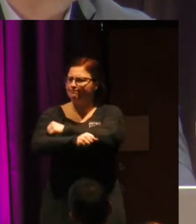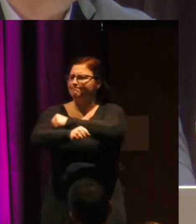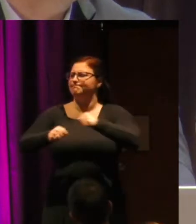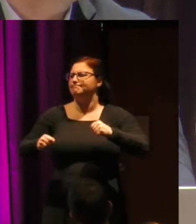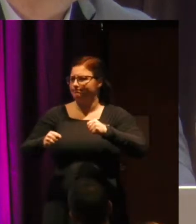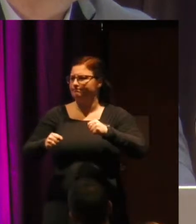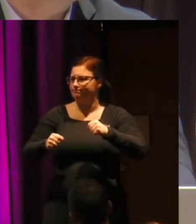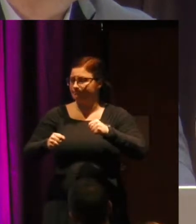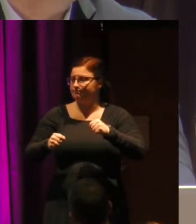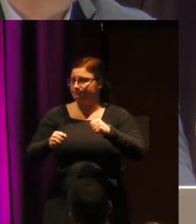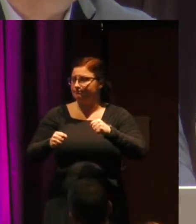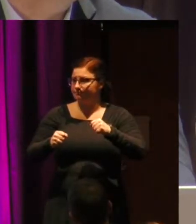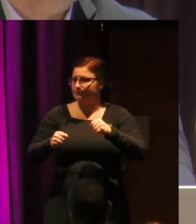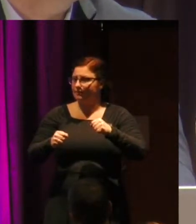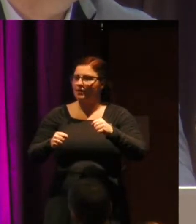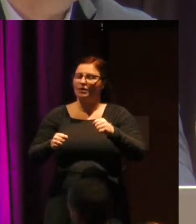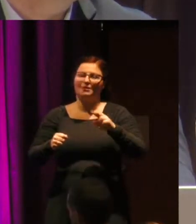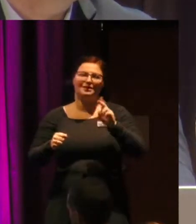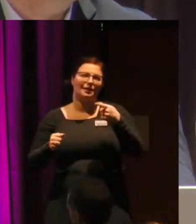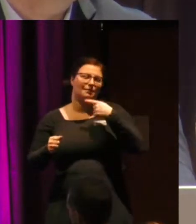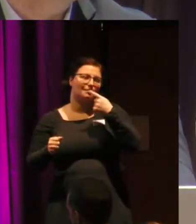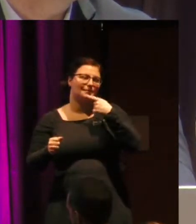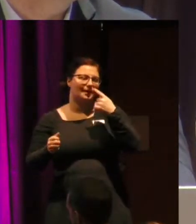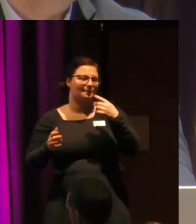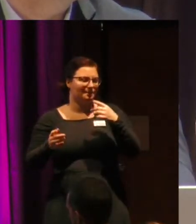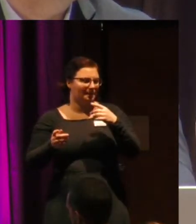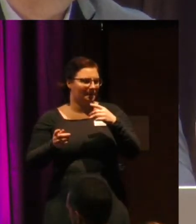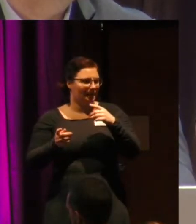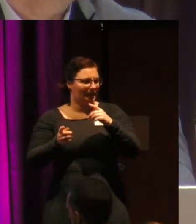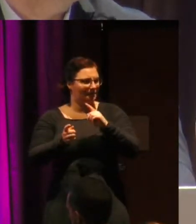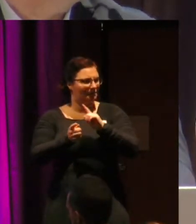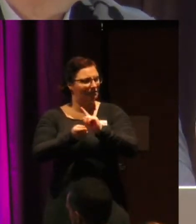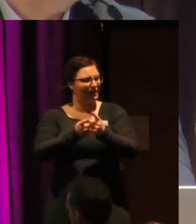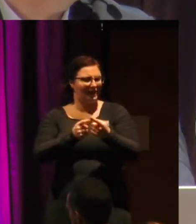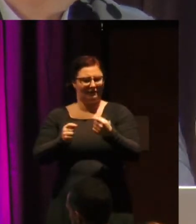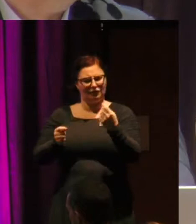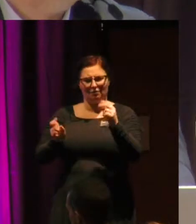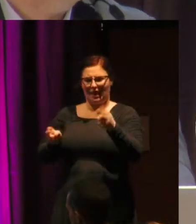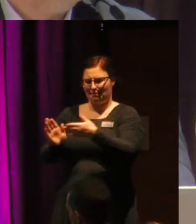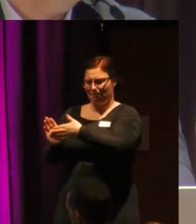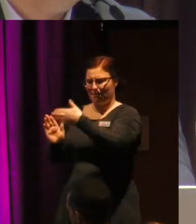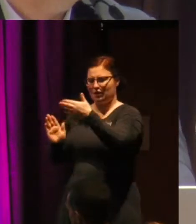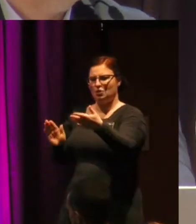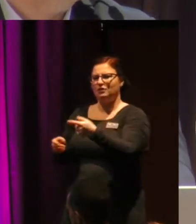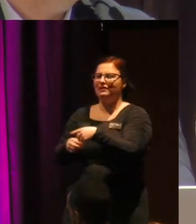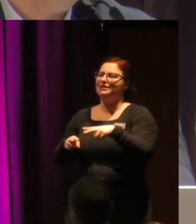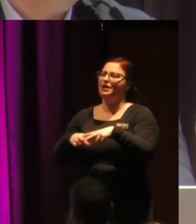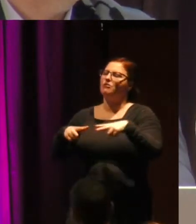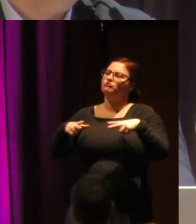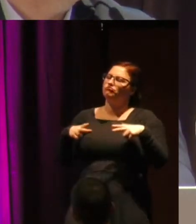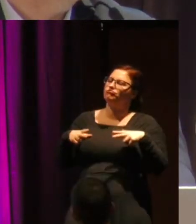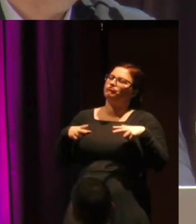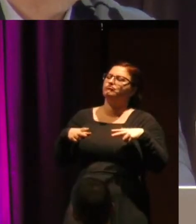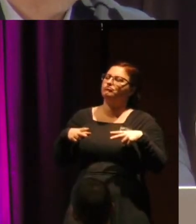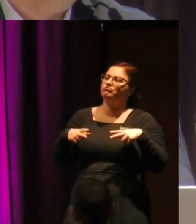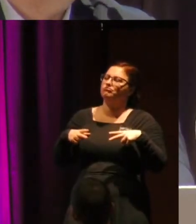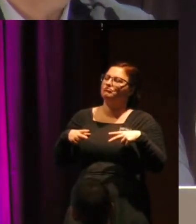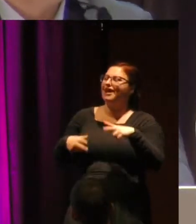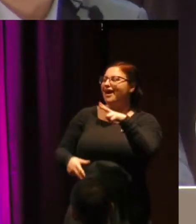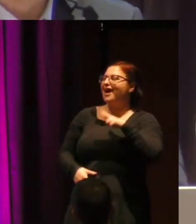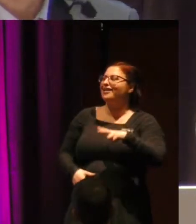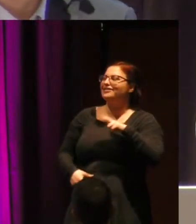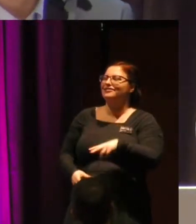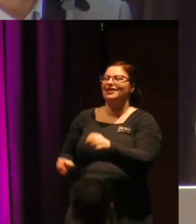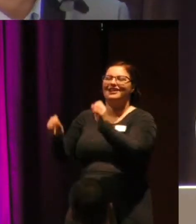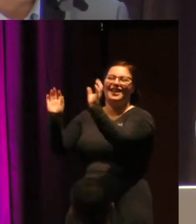of, how to say, to feel comfortable. We didn't take the responsibility. We left